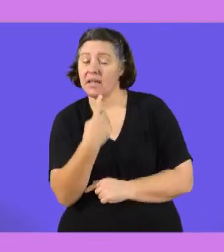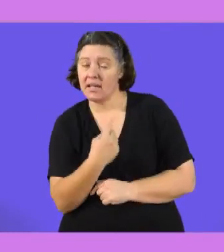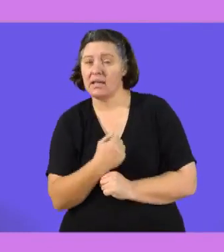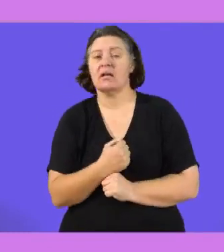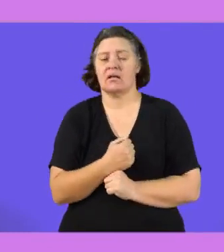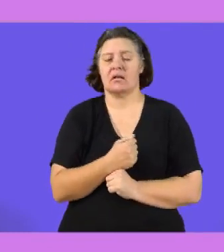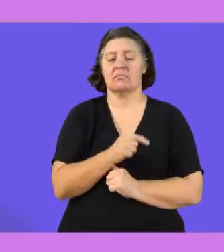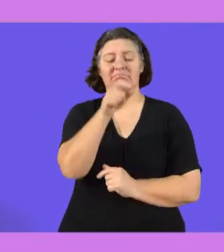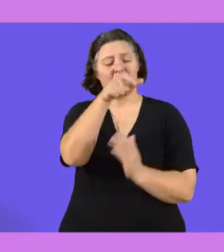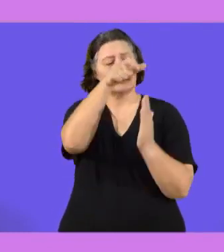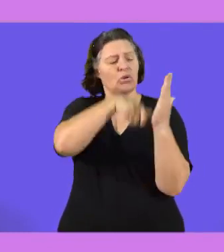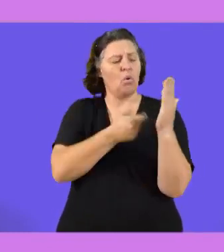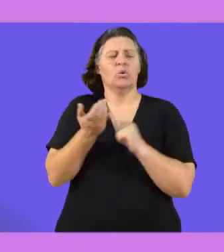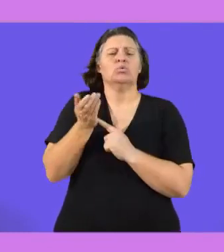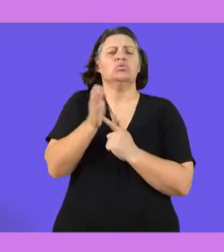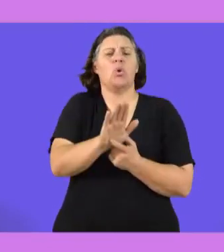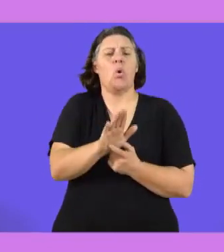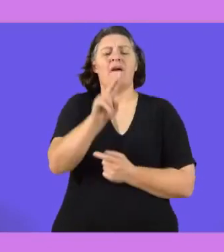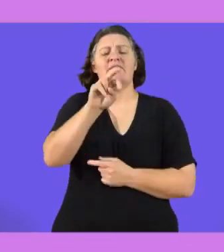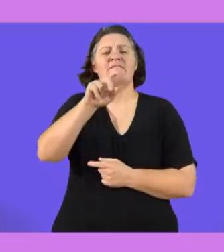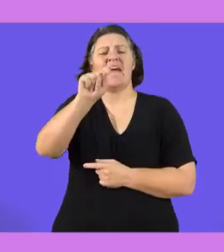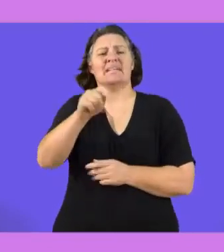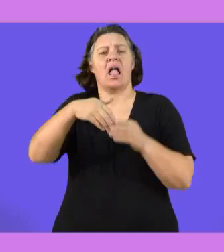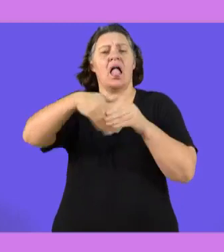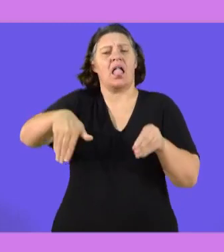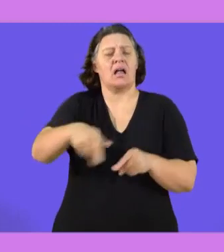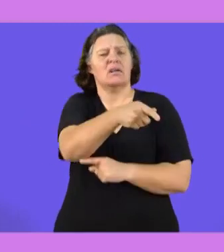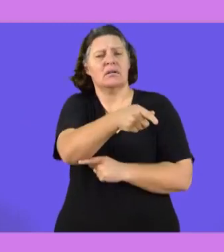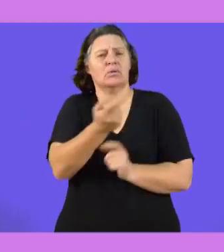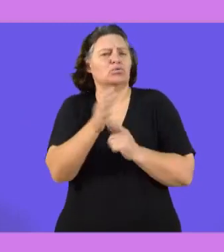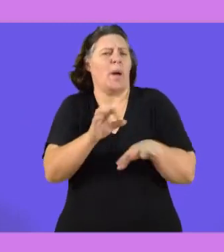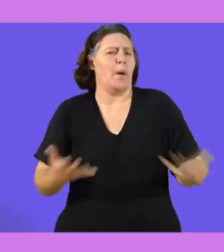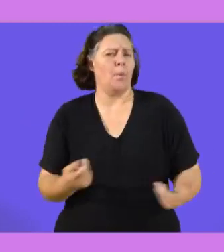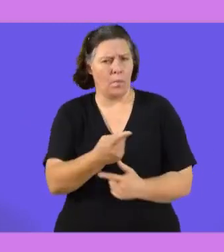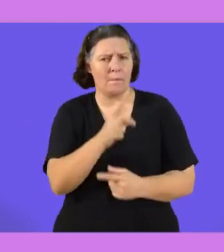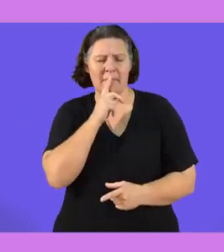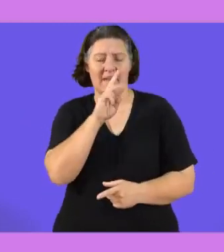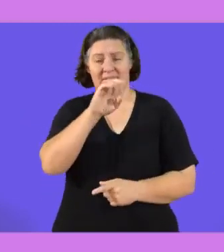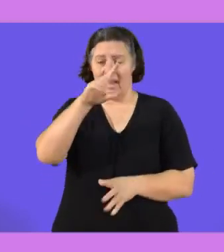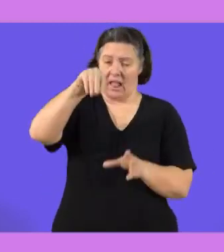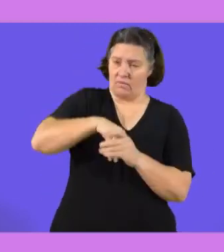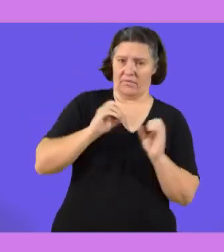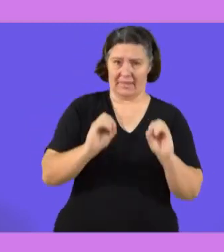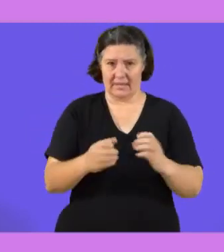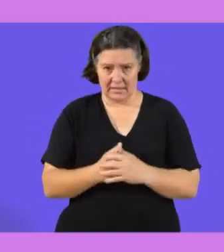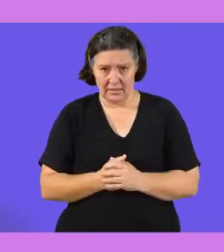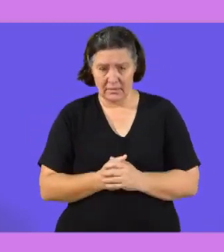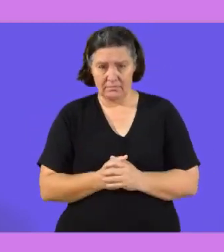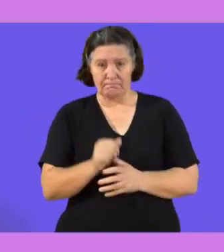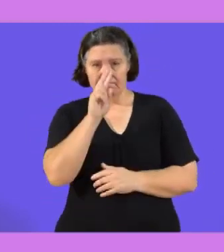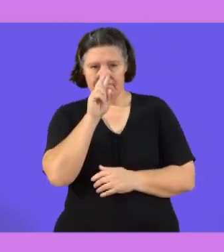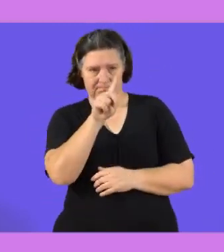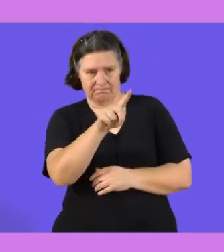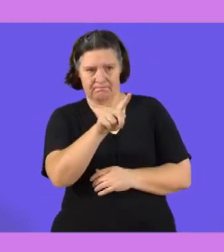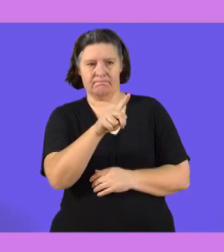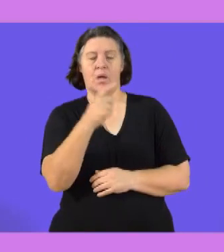does the till slip show items that are exempt from VAT, meaning no VAT included? Right, so if I look, for example, here